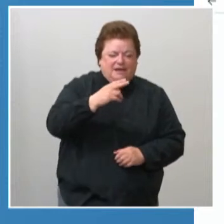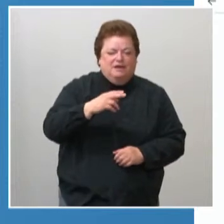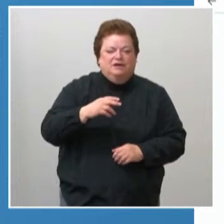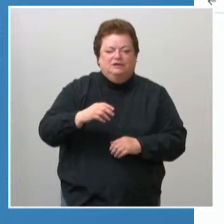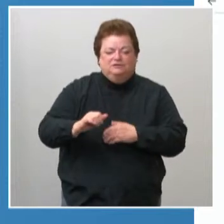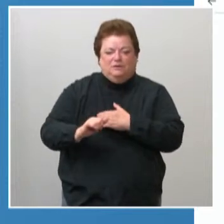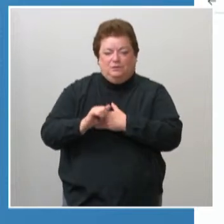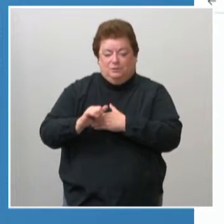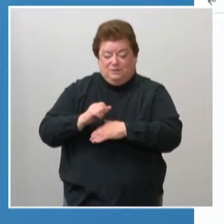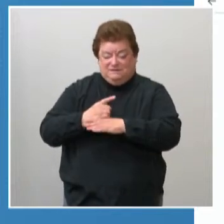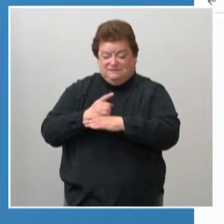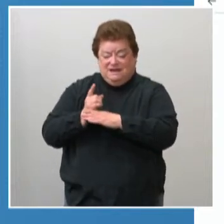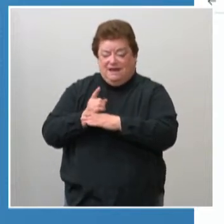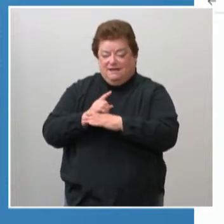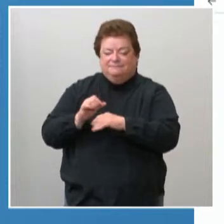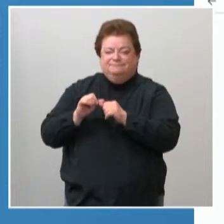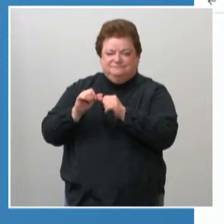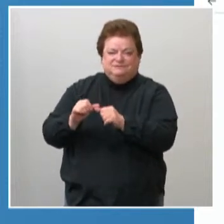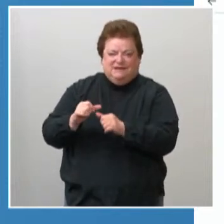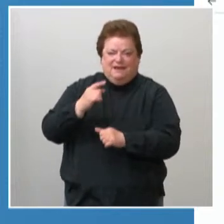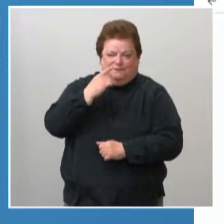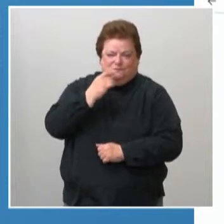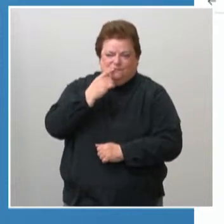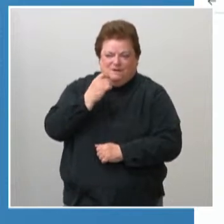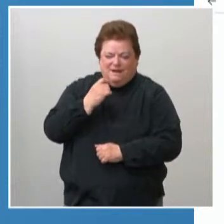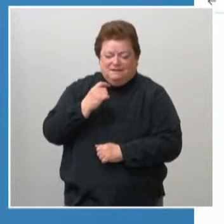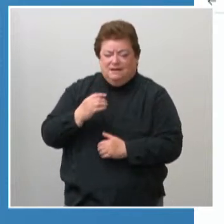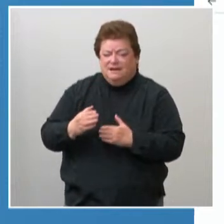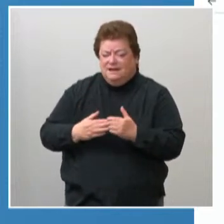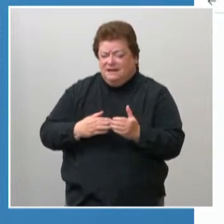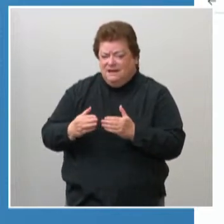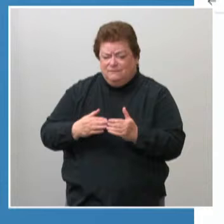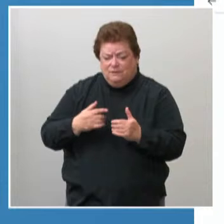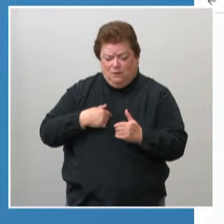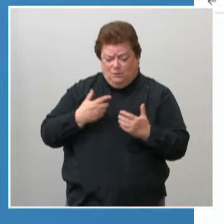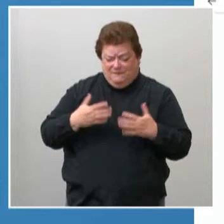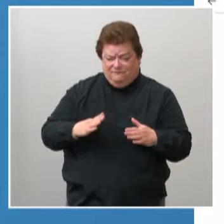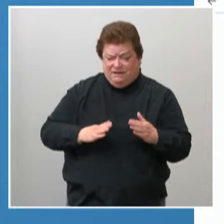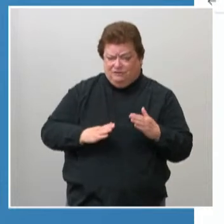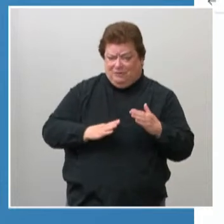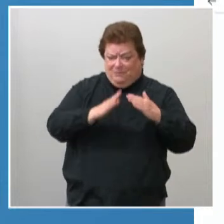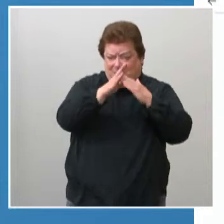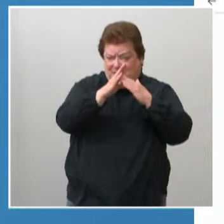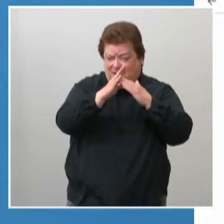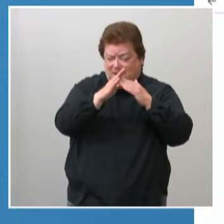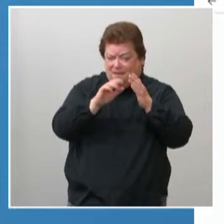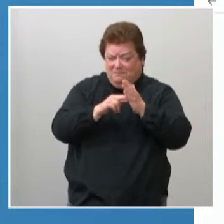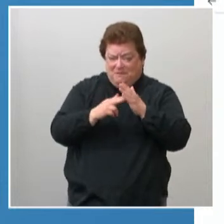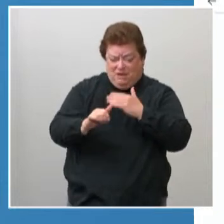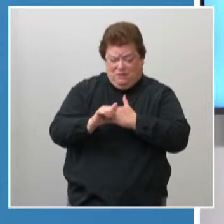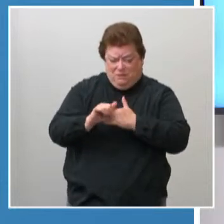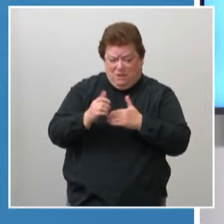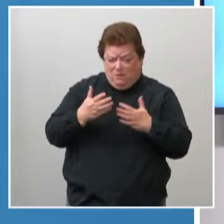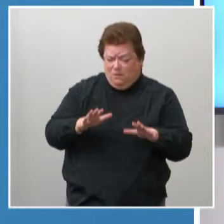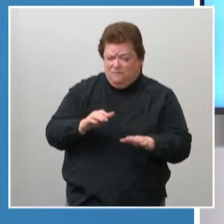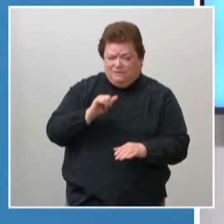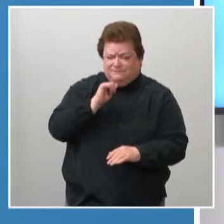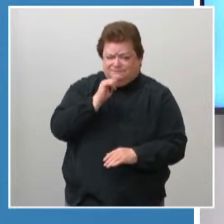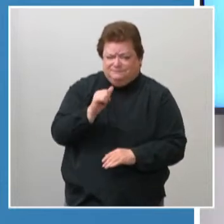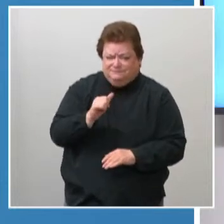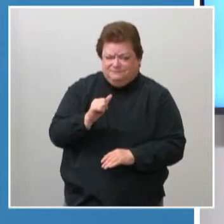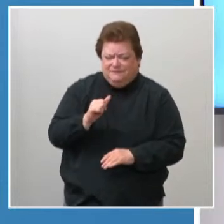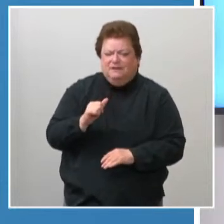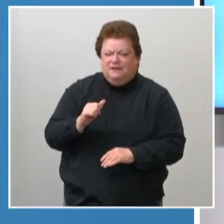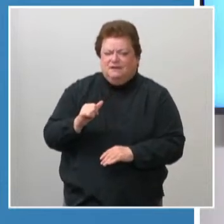remain in red this week. Even though our cases have peaked, this doesn't mean the threat is over. The risk of infection is still